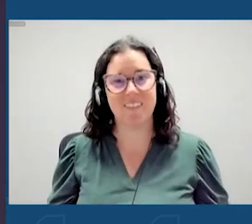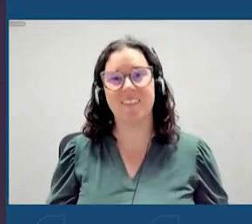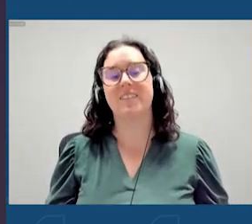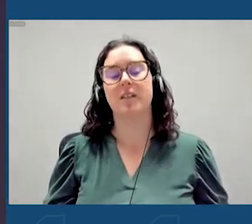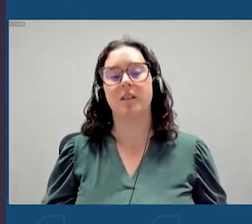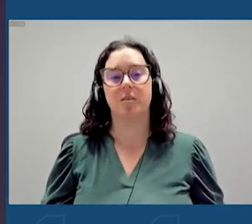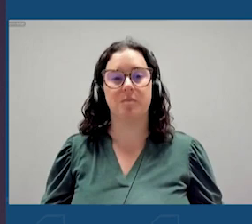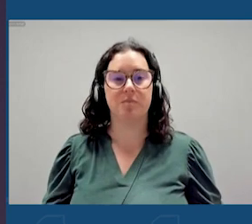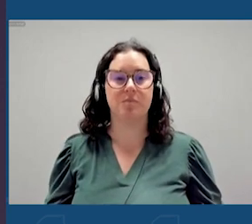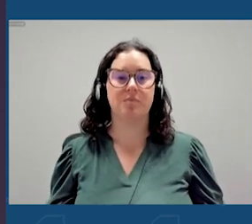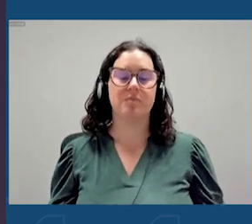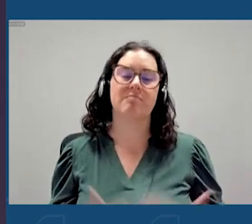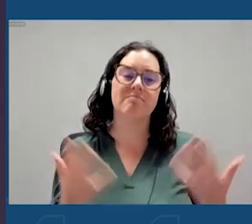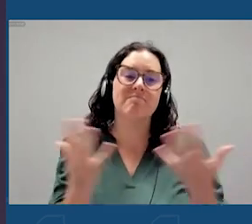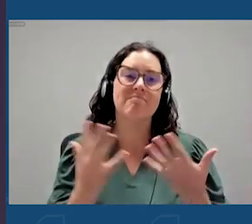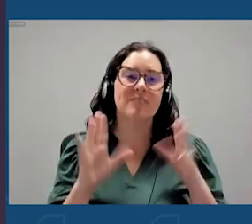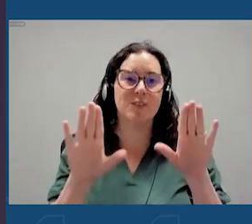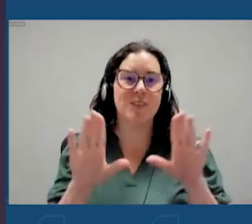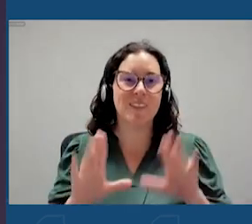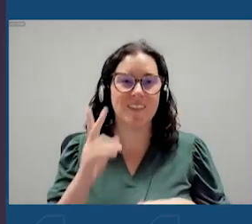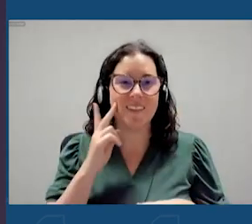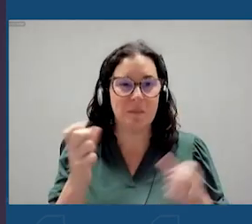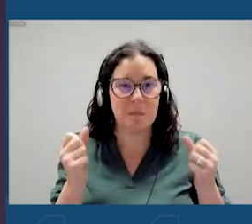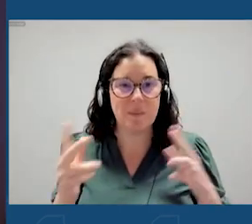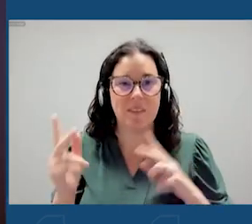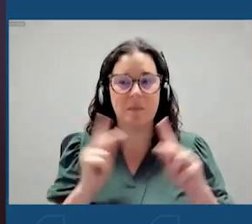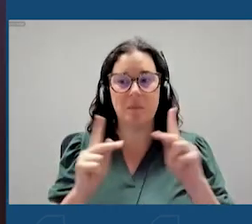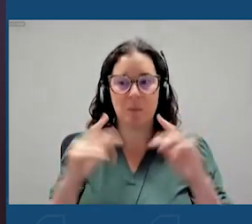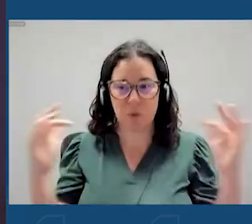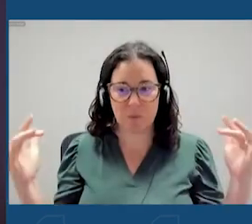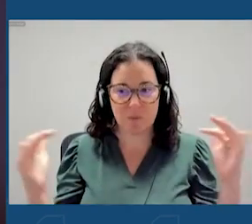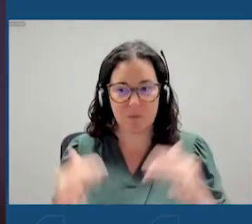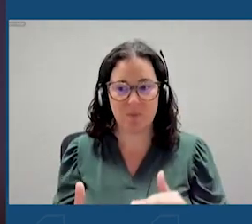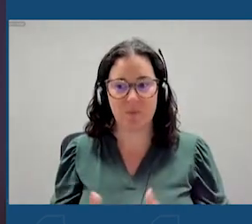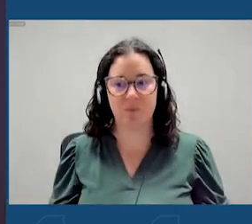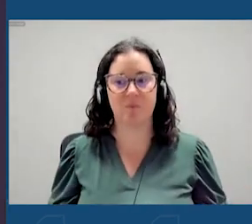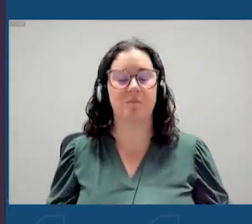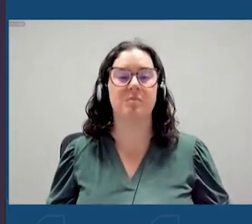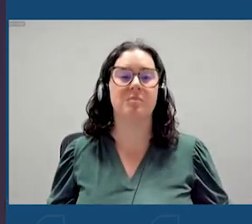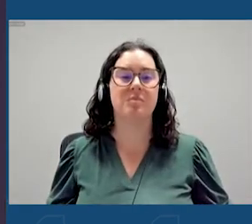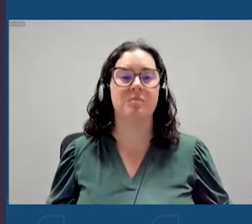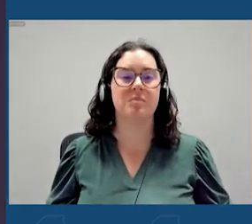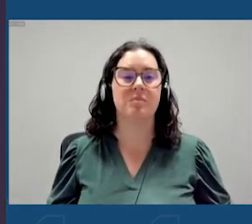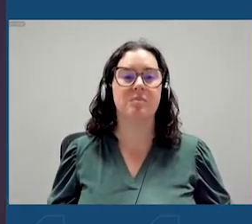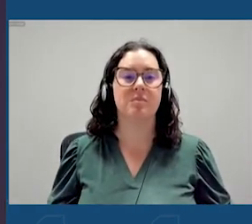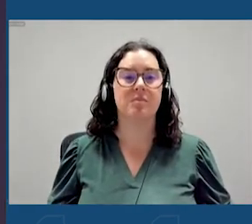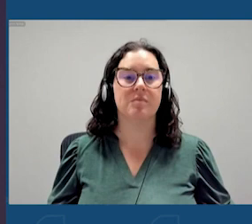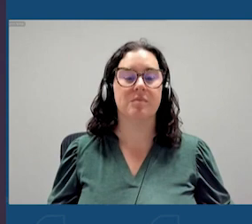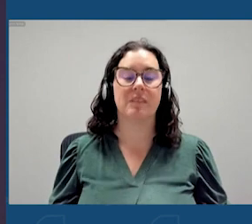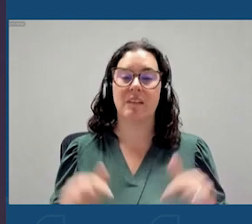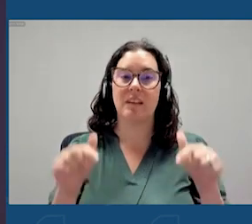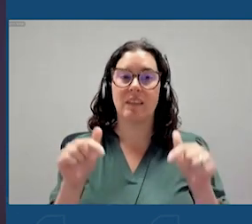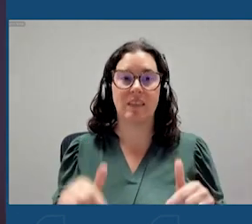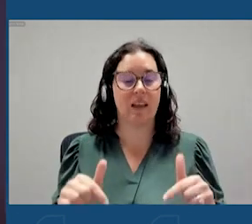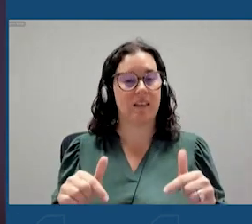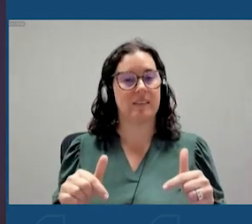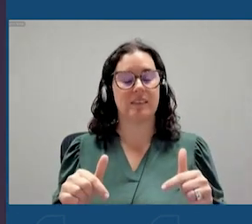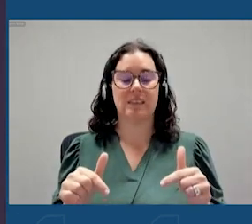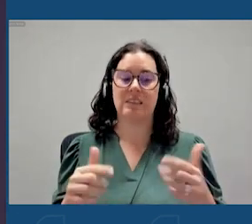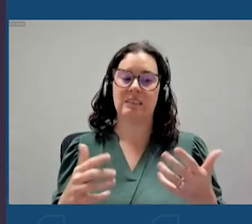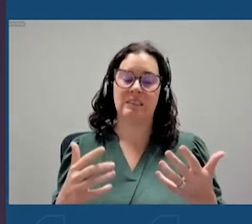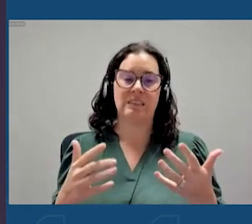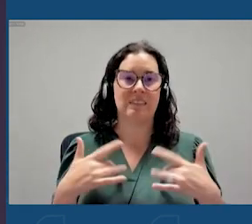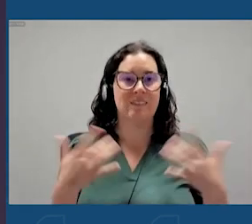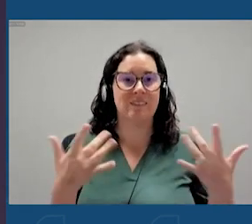It's so wonderful to see so many people gathered here today for an occasion I wish we did not have to gather